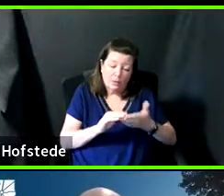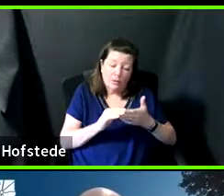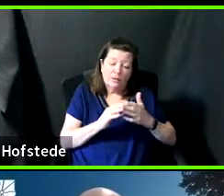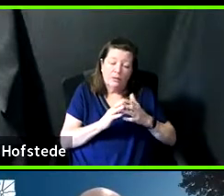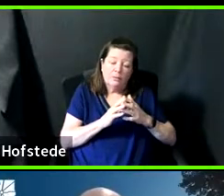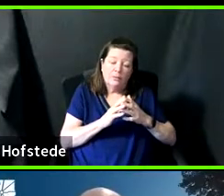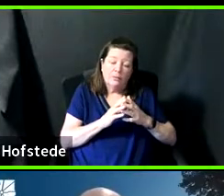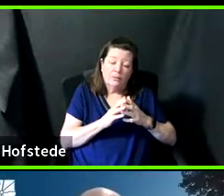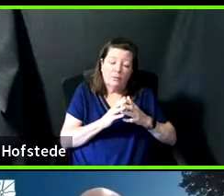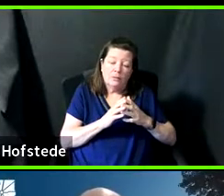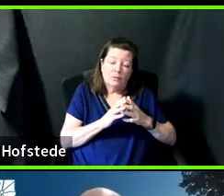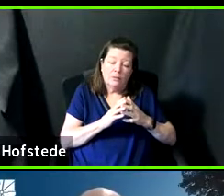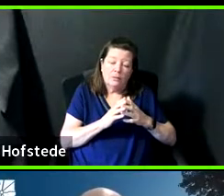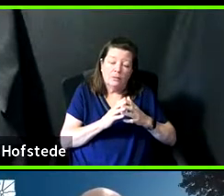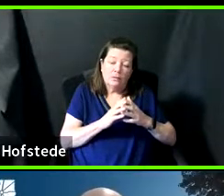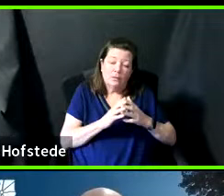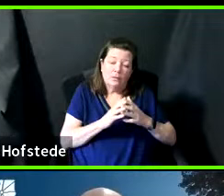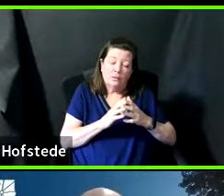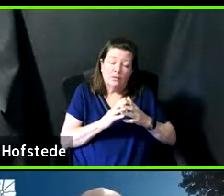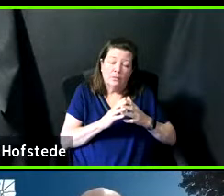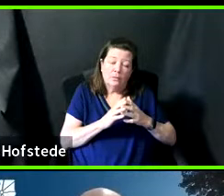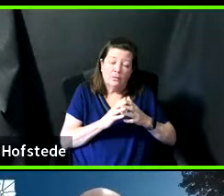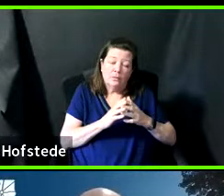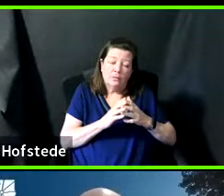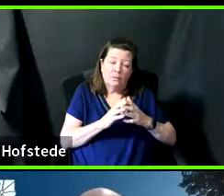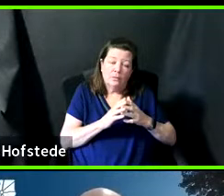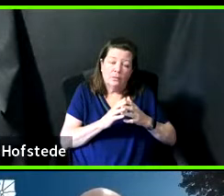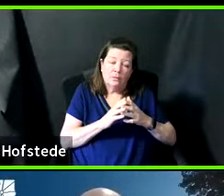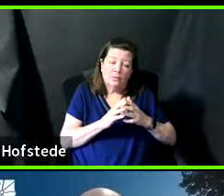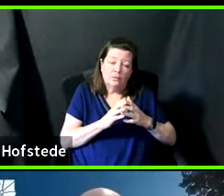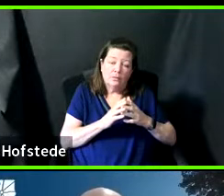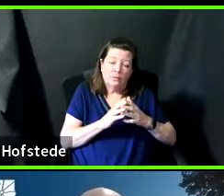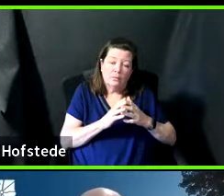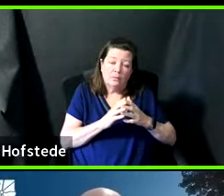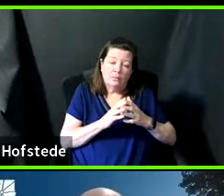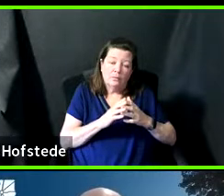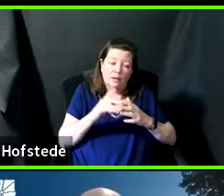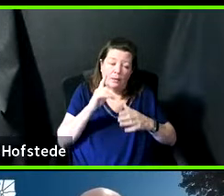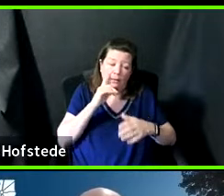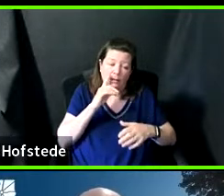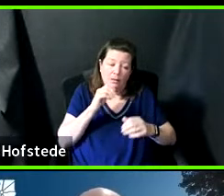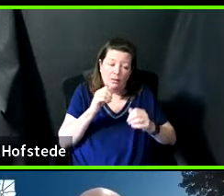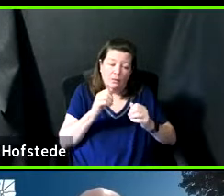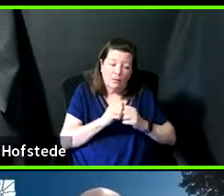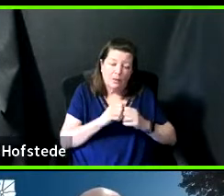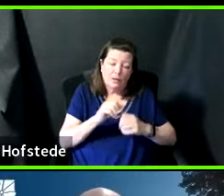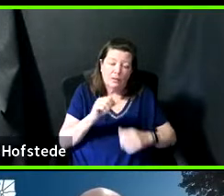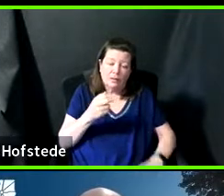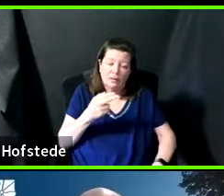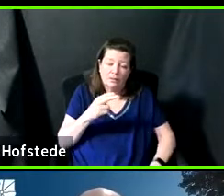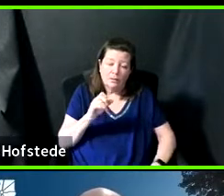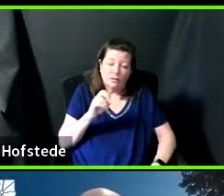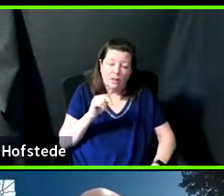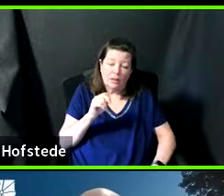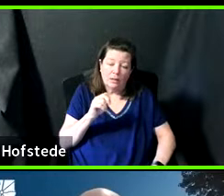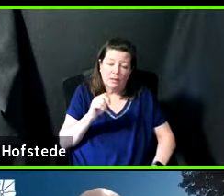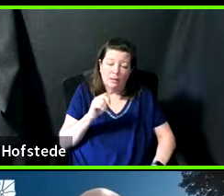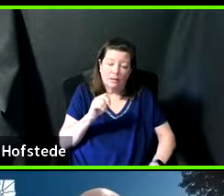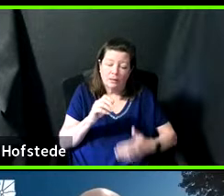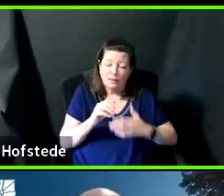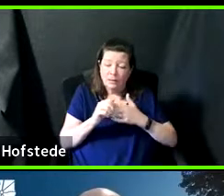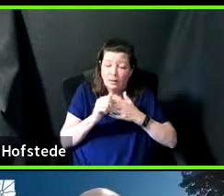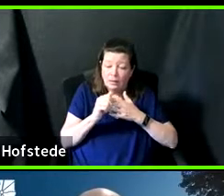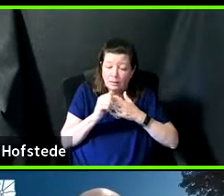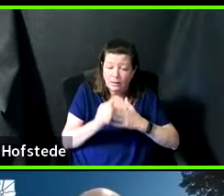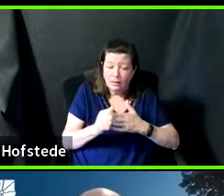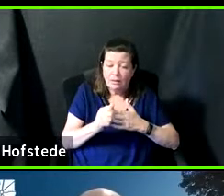be nearby. And so I think with Shannon really kind of leading and the introduction